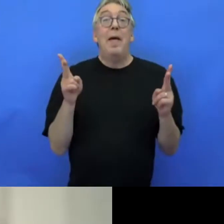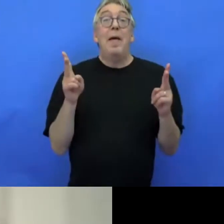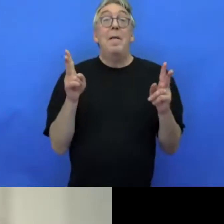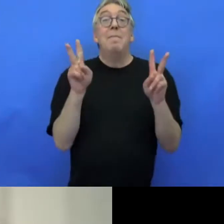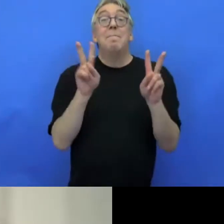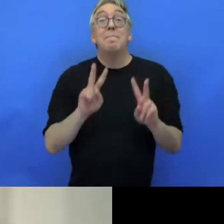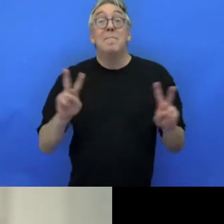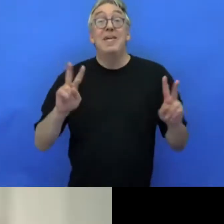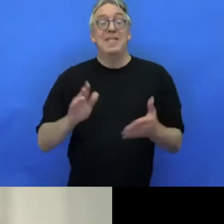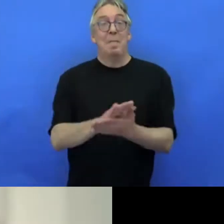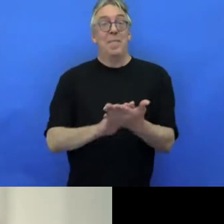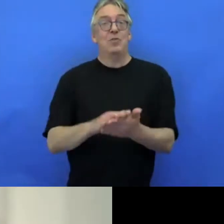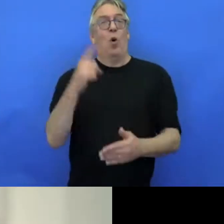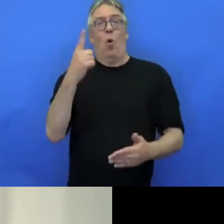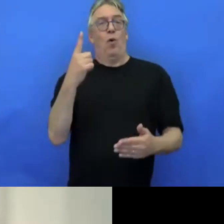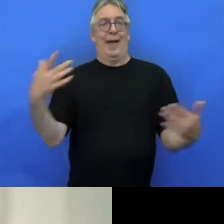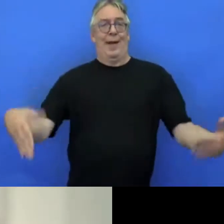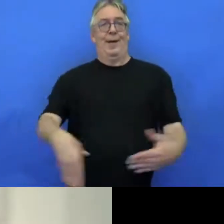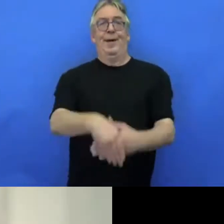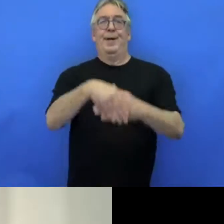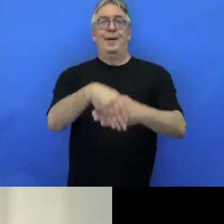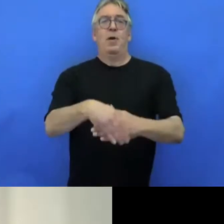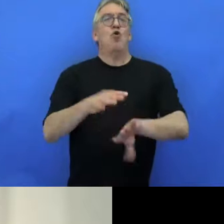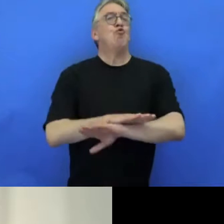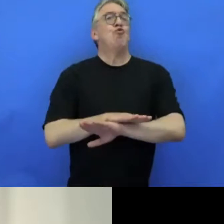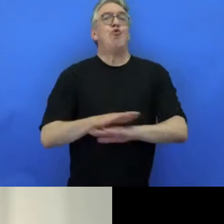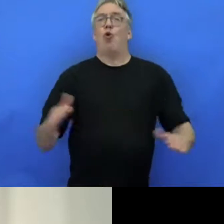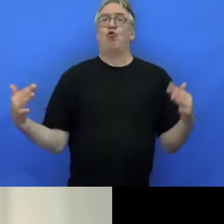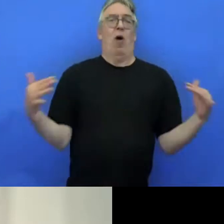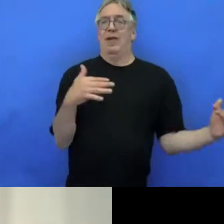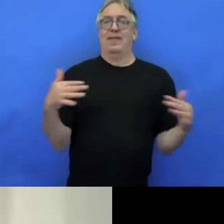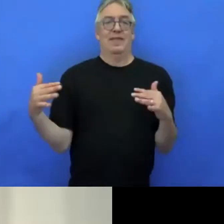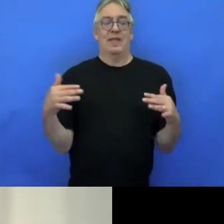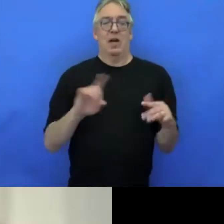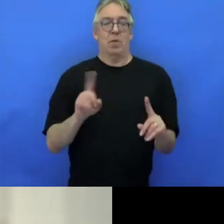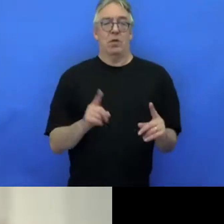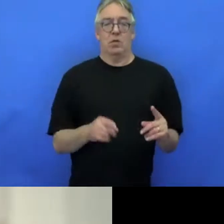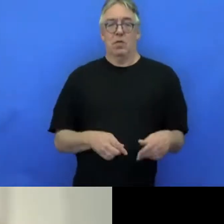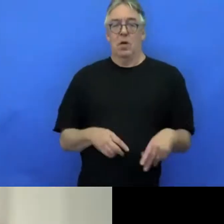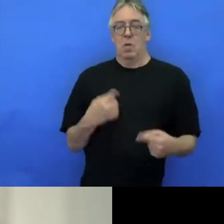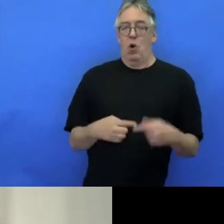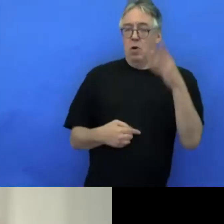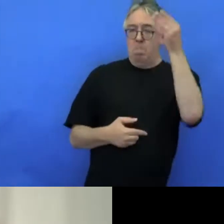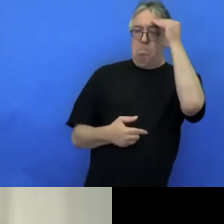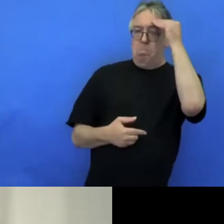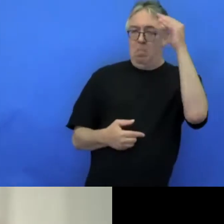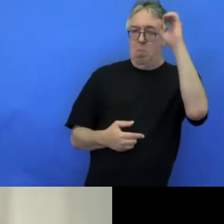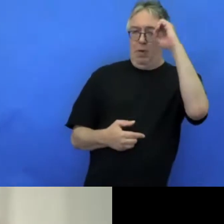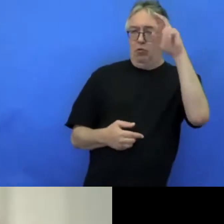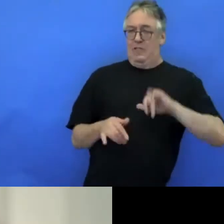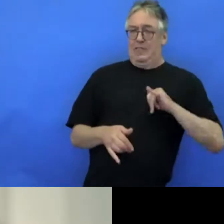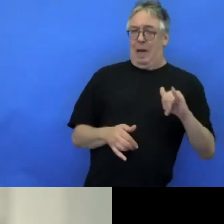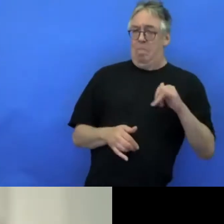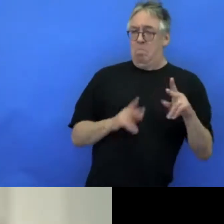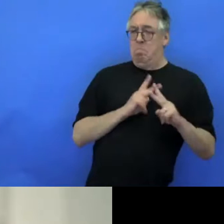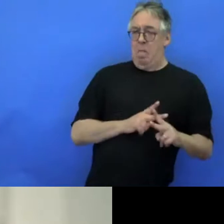political positions are just kept at a low simmer. But really, what's needed